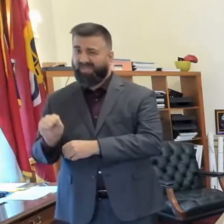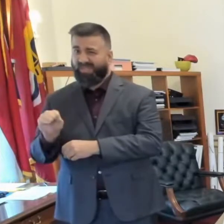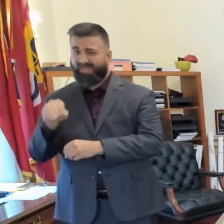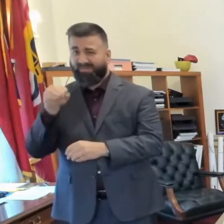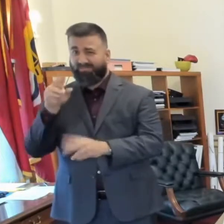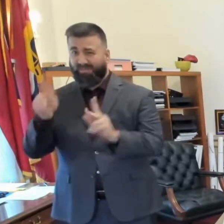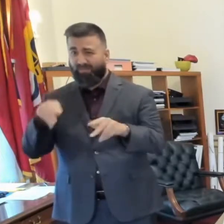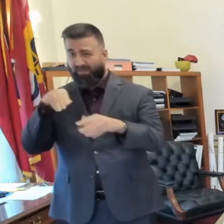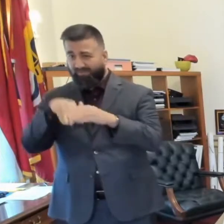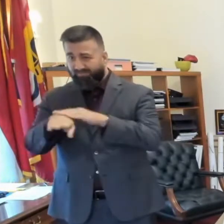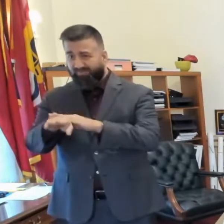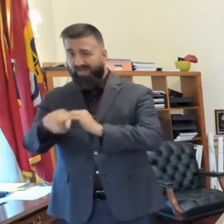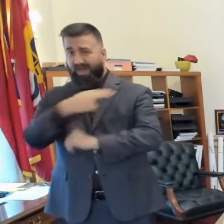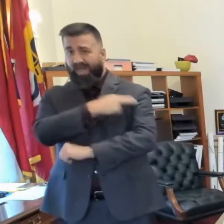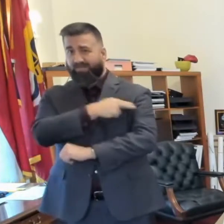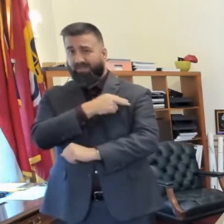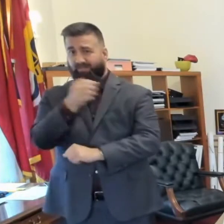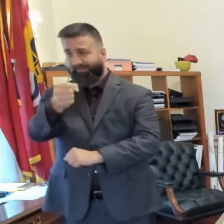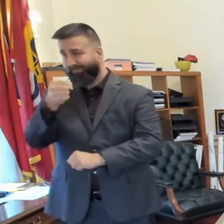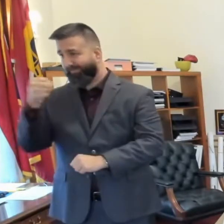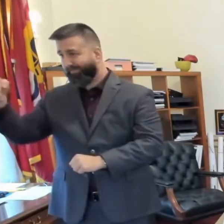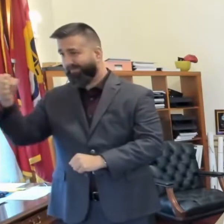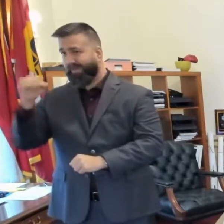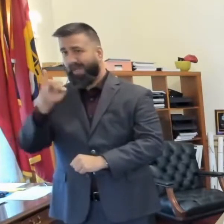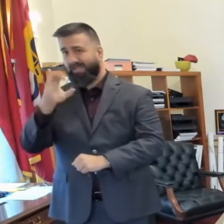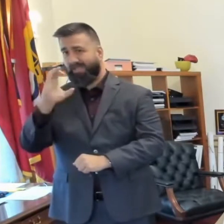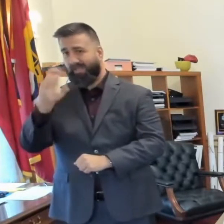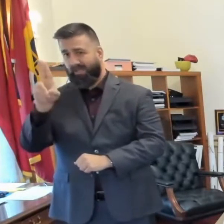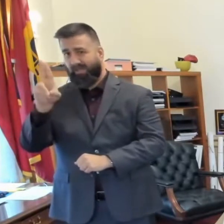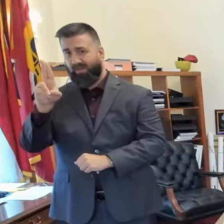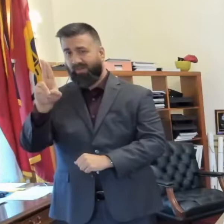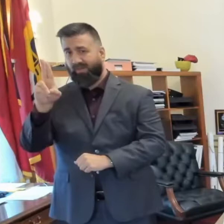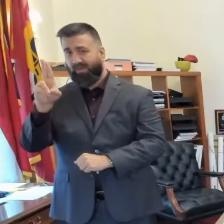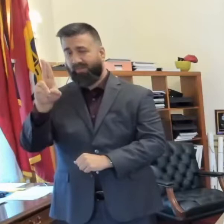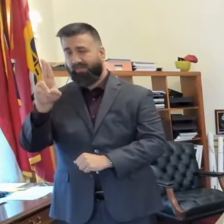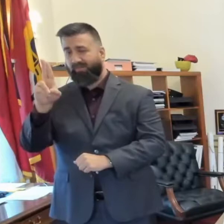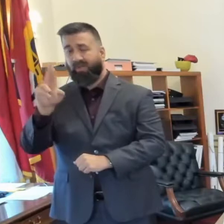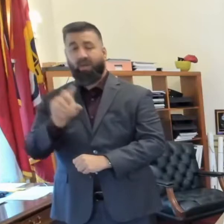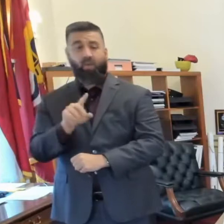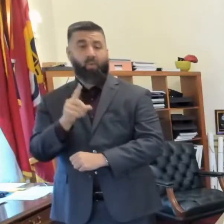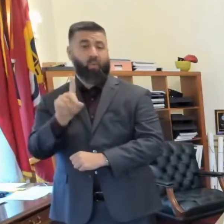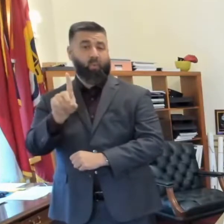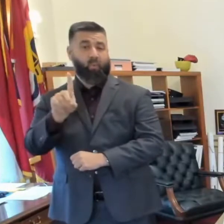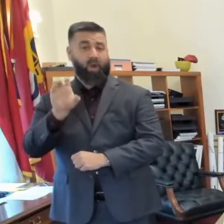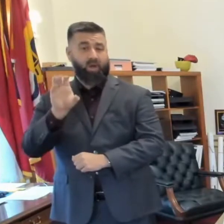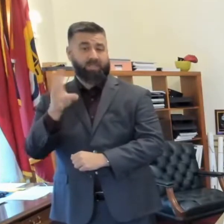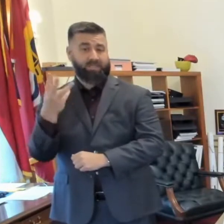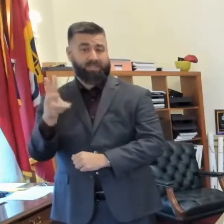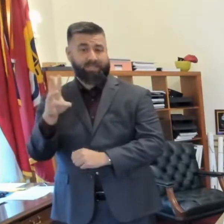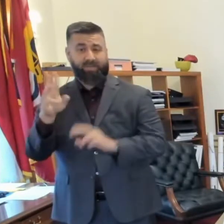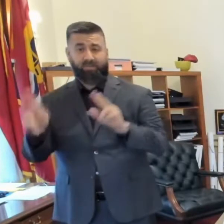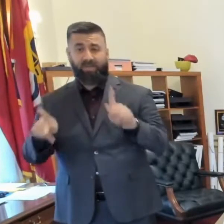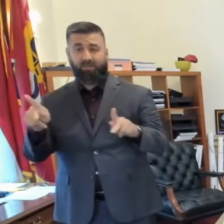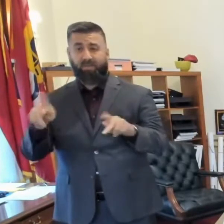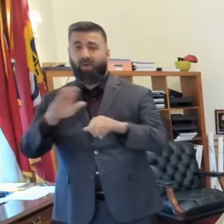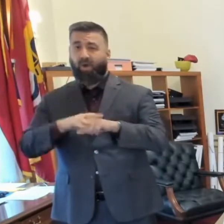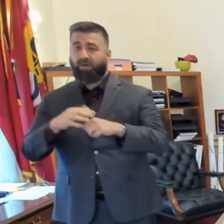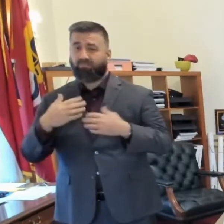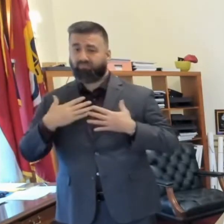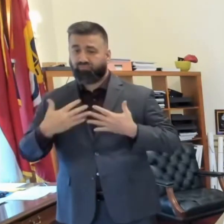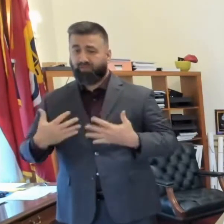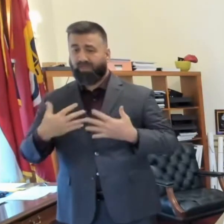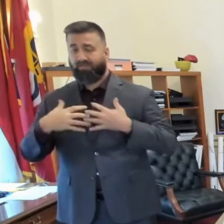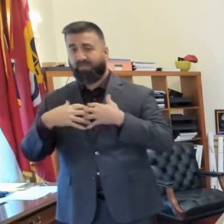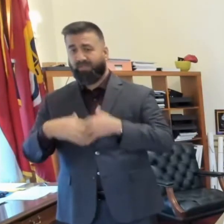in the hospital were in the ICU. And then 116 of those folks in the ICU were on ventilators. So